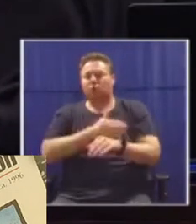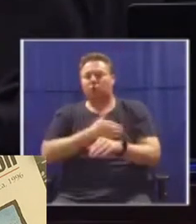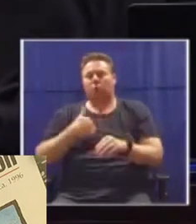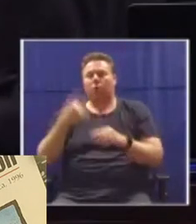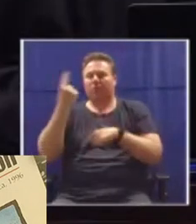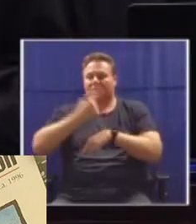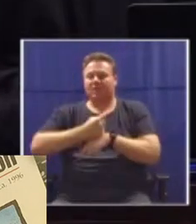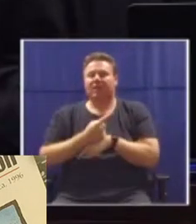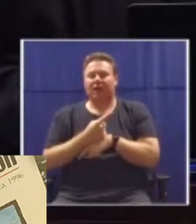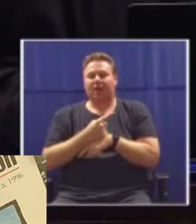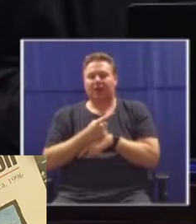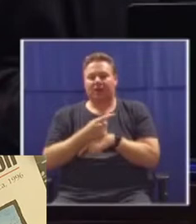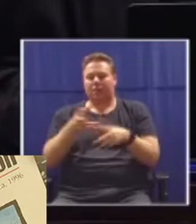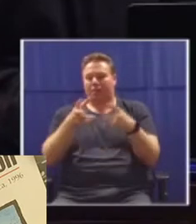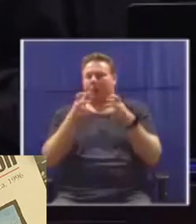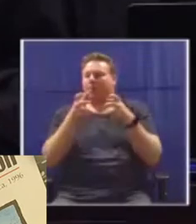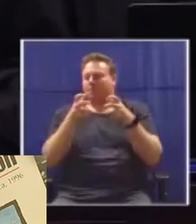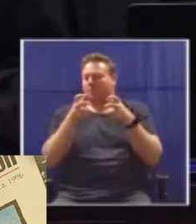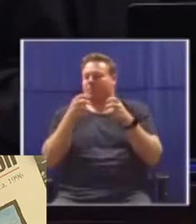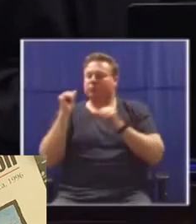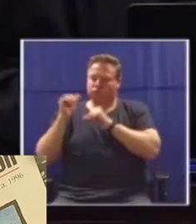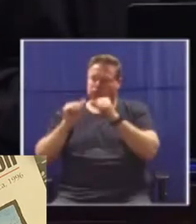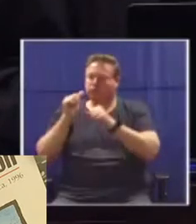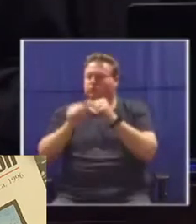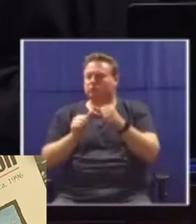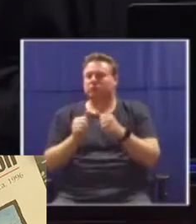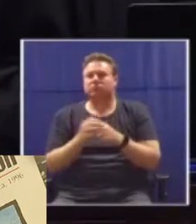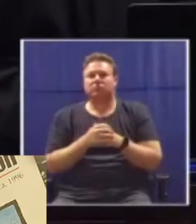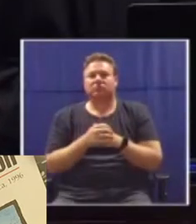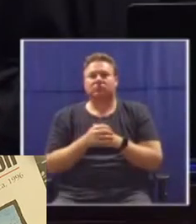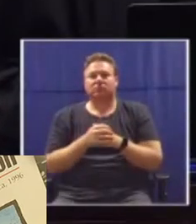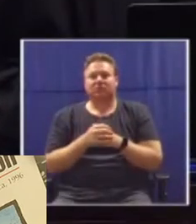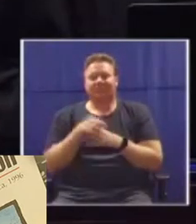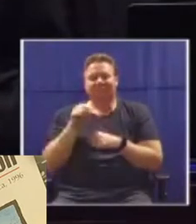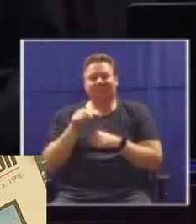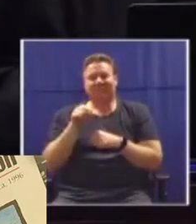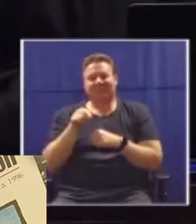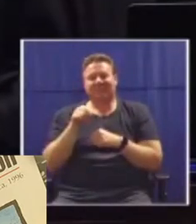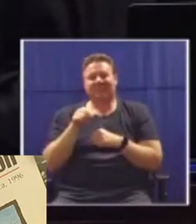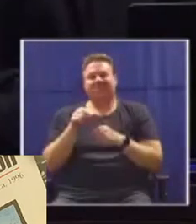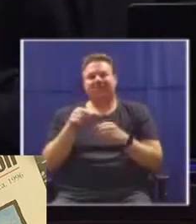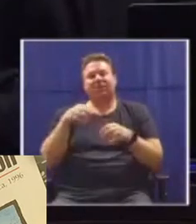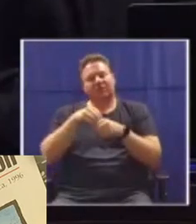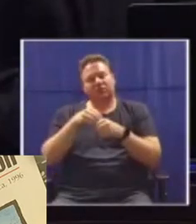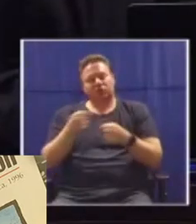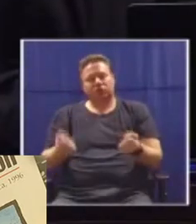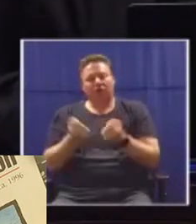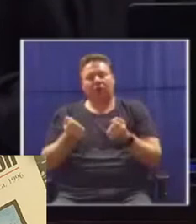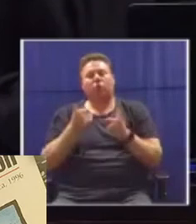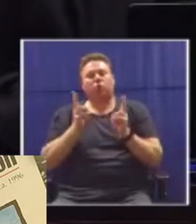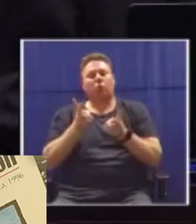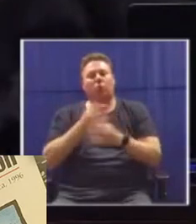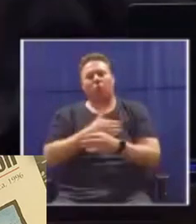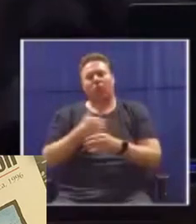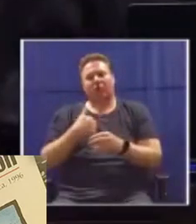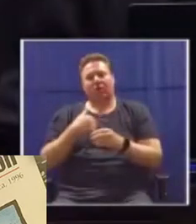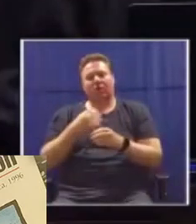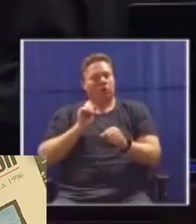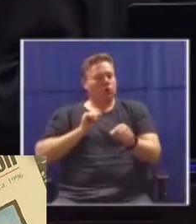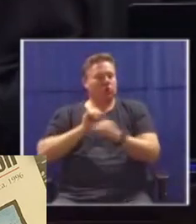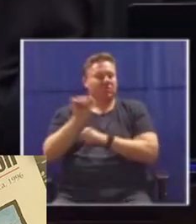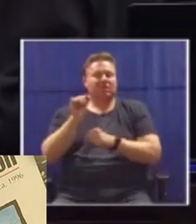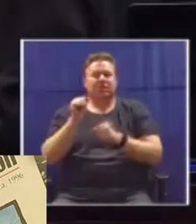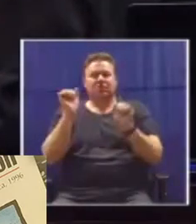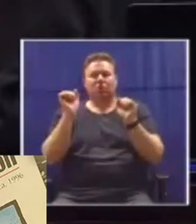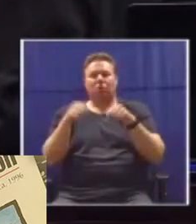we have come to observe it now and historically, such that it is embedded in the struggles of ordinary women who resisted an